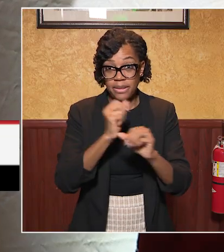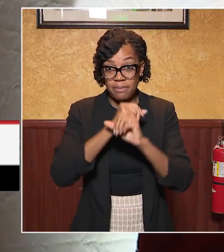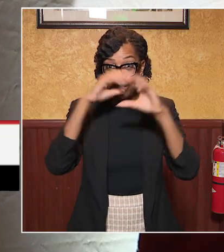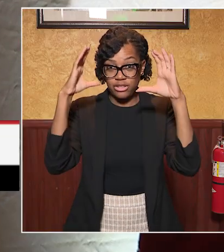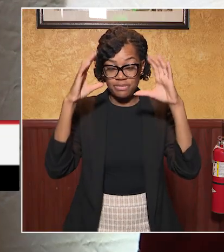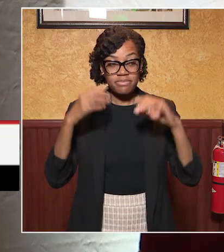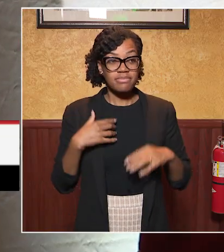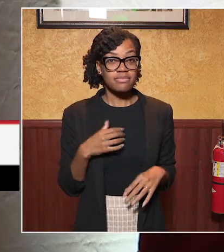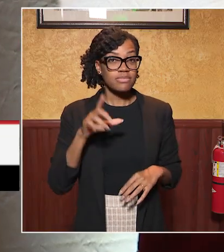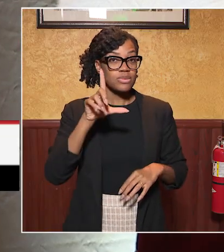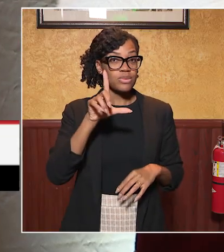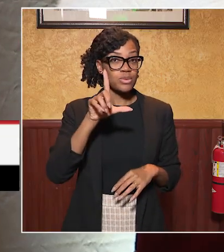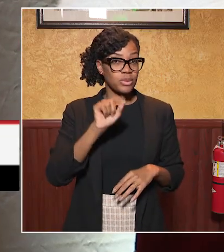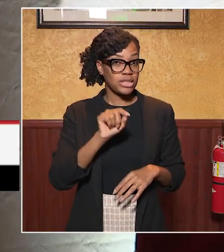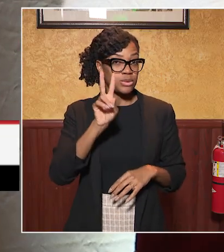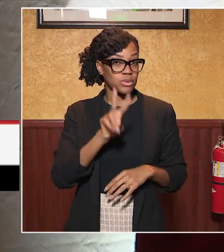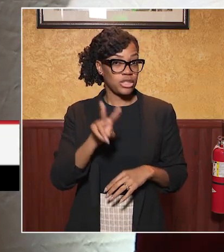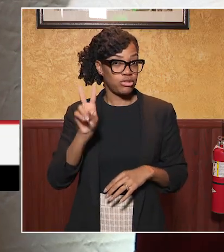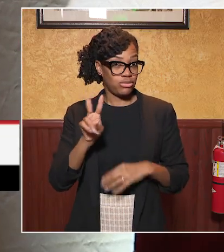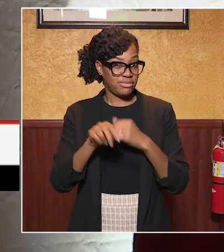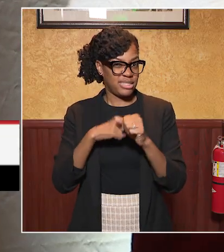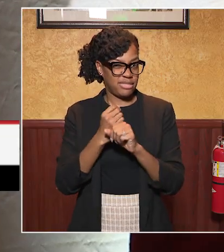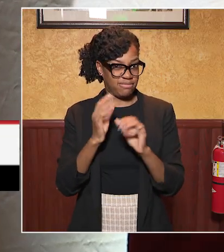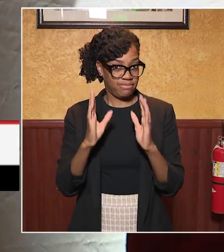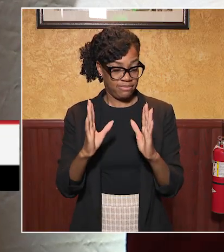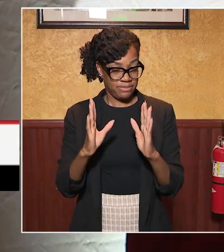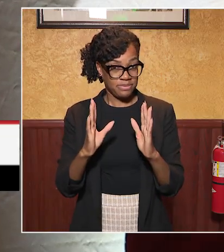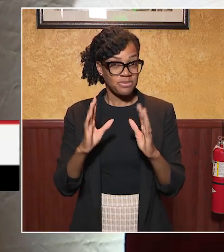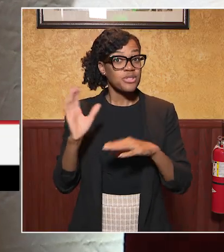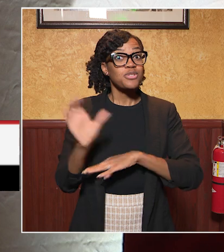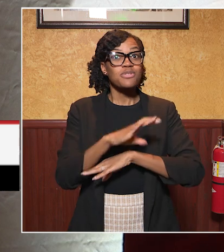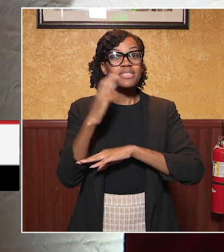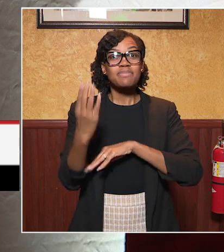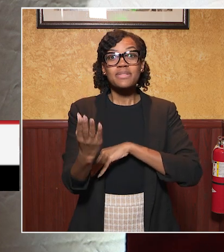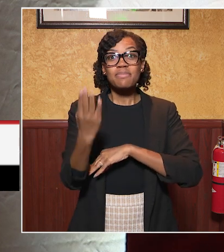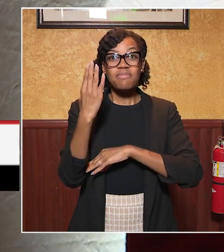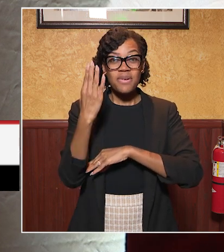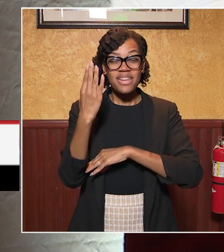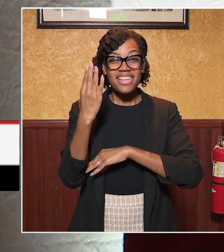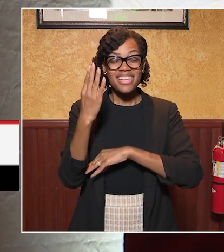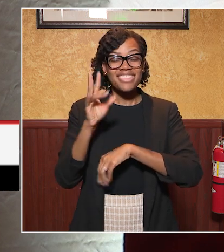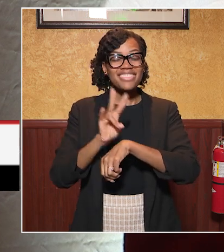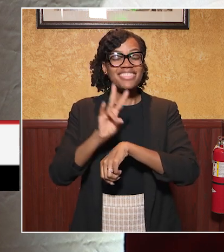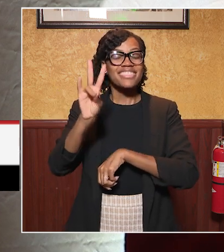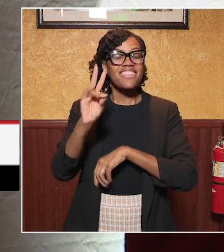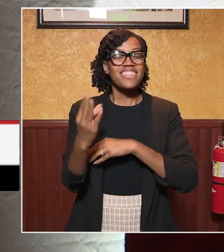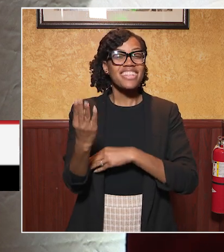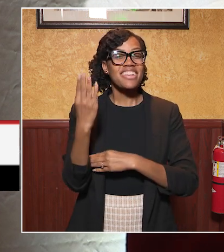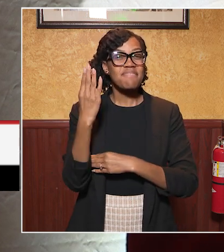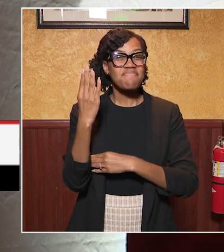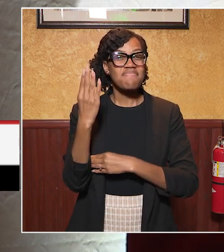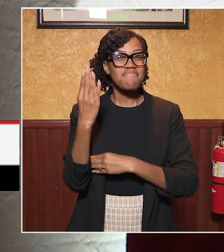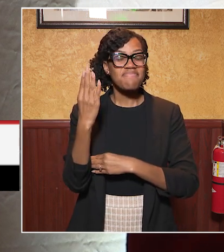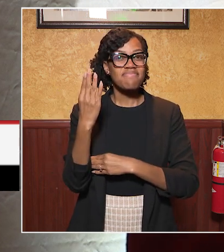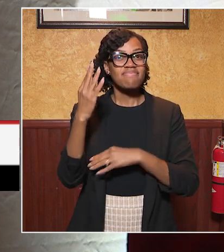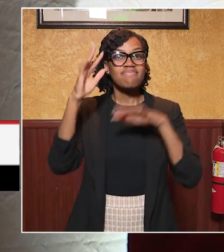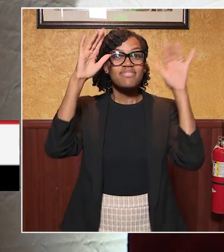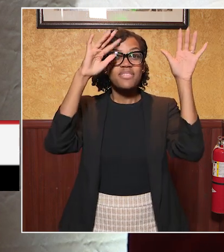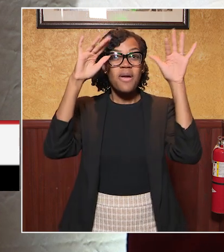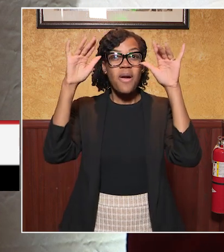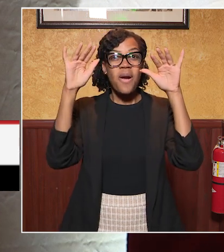it's 2022. It's Christmas morning. It's 7 a.m. It's